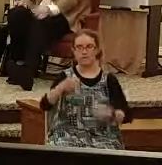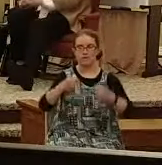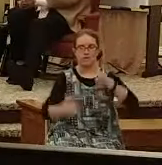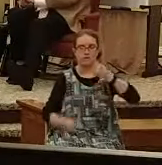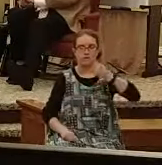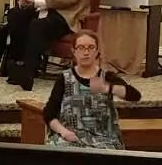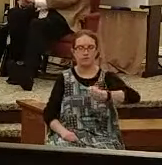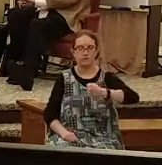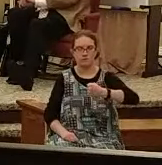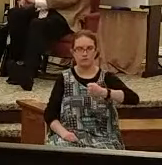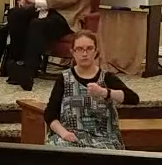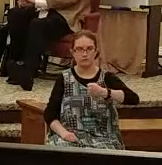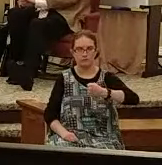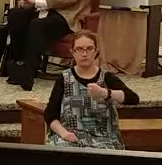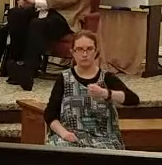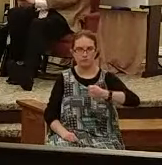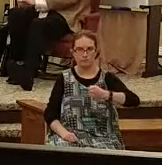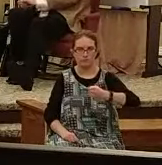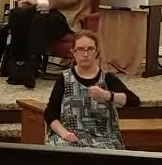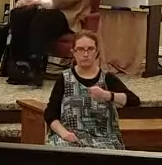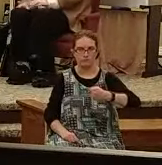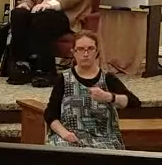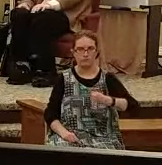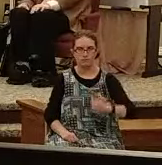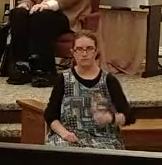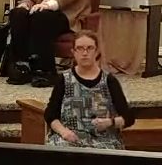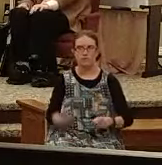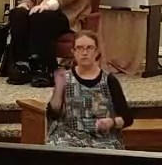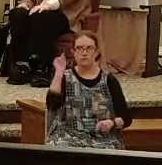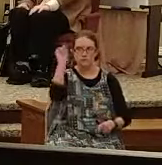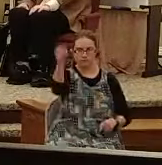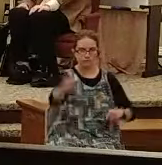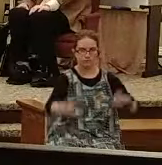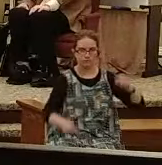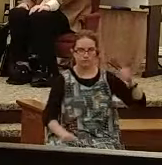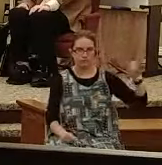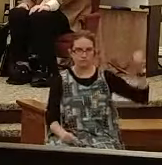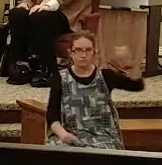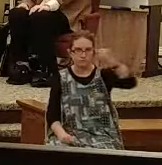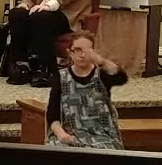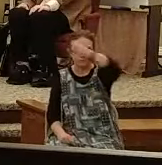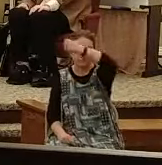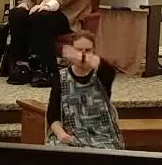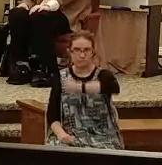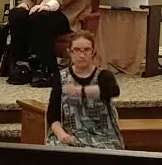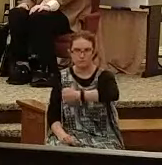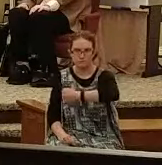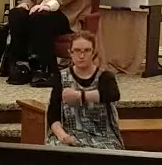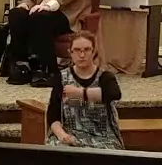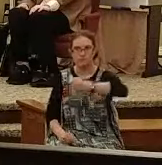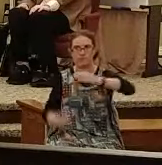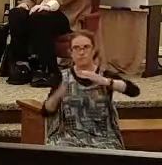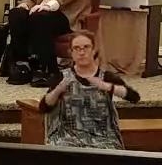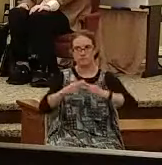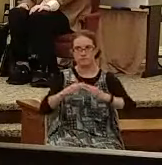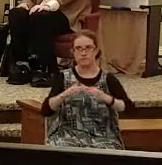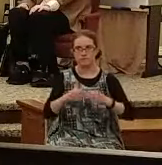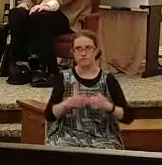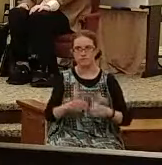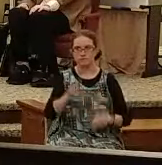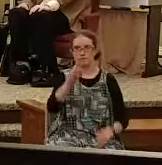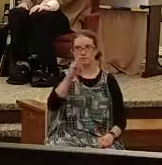And when the archers would begin to shoot their arrows, they could move that shield up and down to protect themselves. In fact,